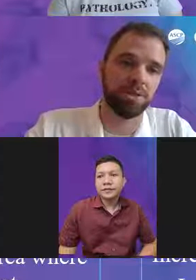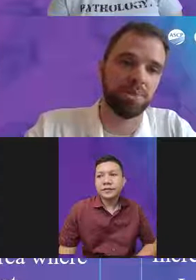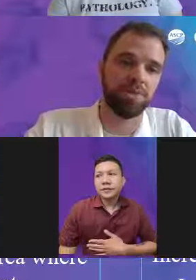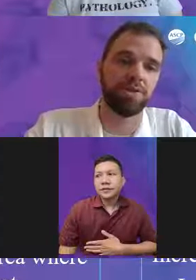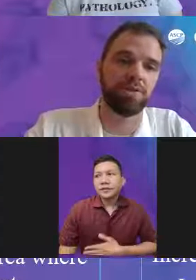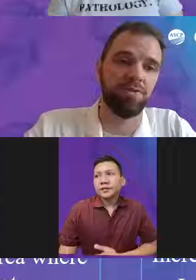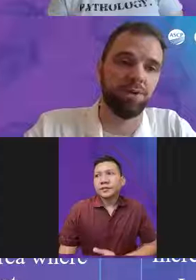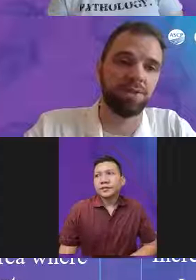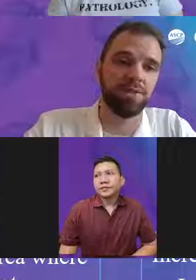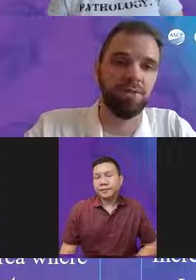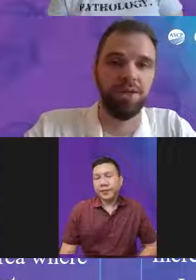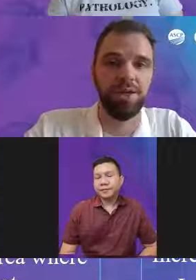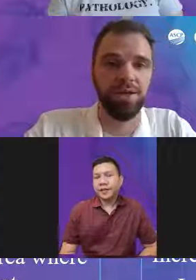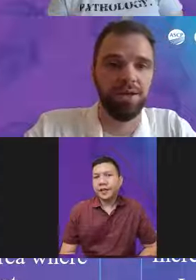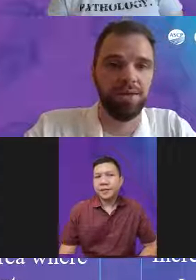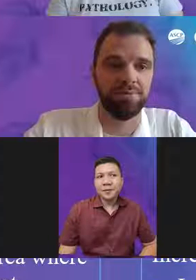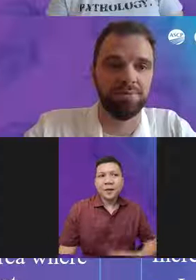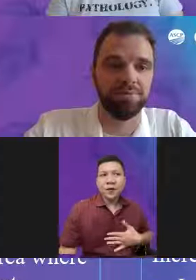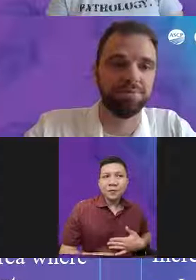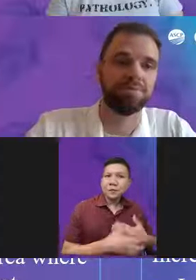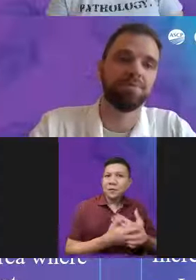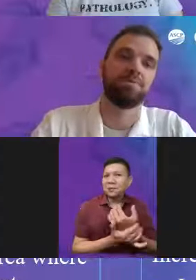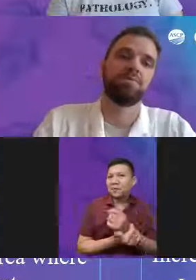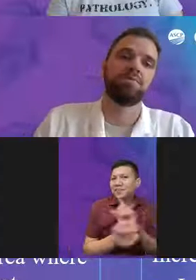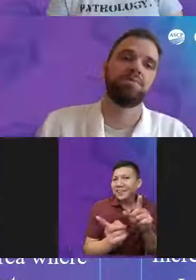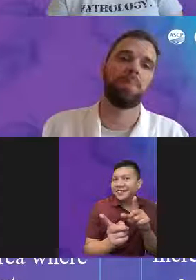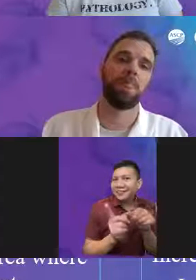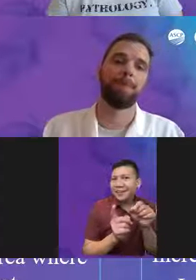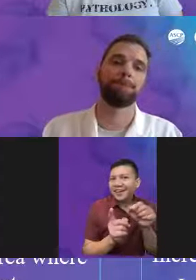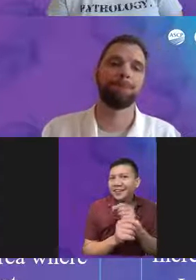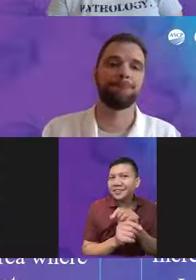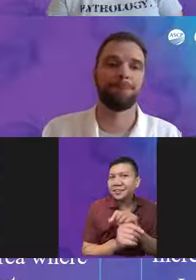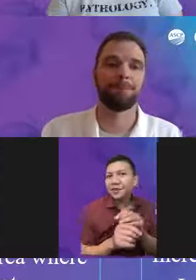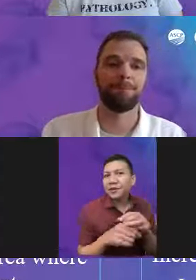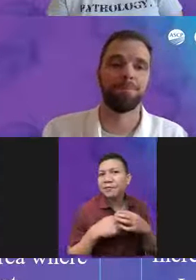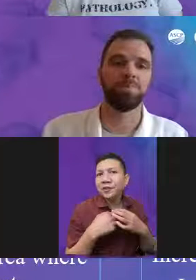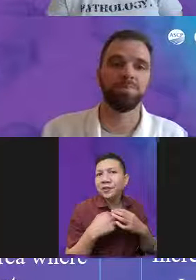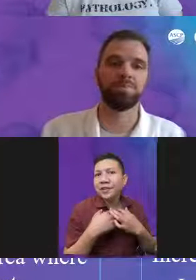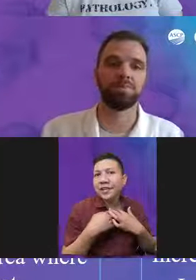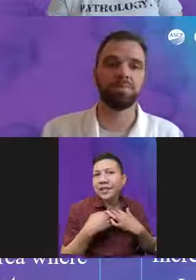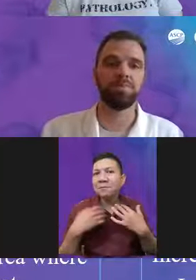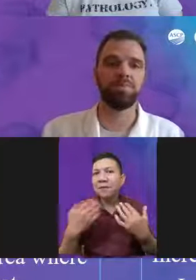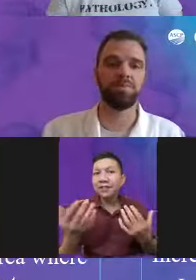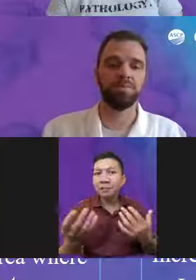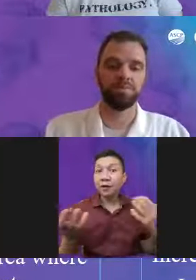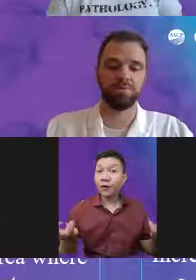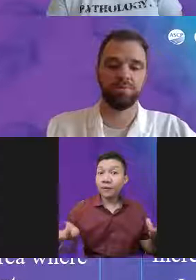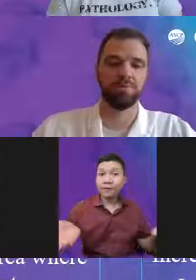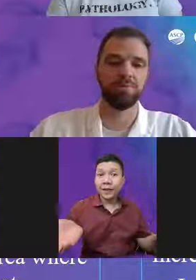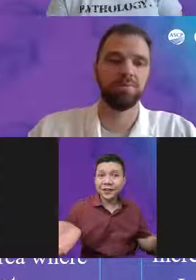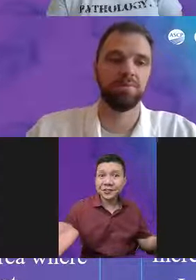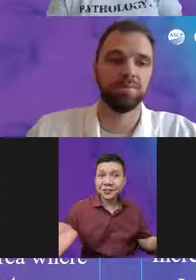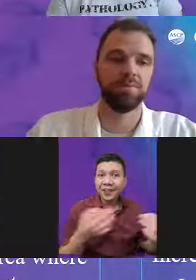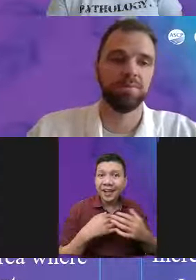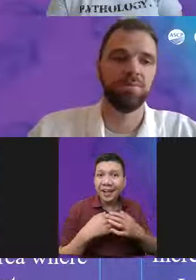helping to push the profession forward. So, And one important thing to add, I guess, you know, when you see emails about call